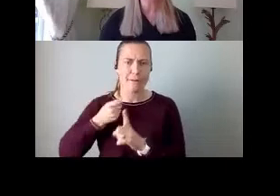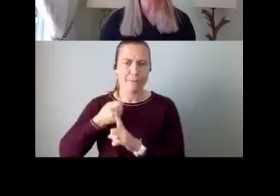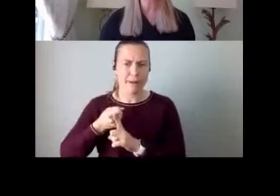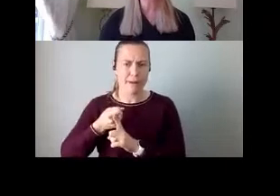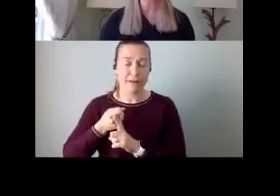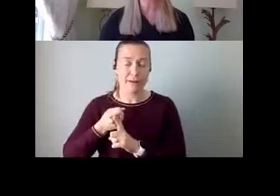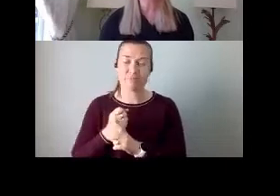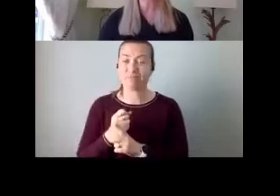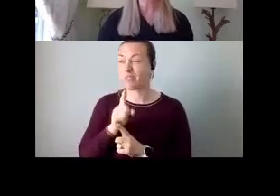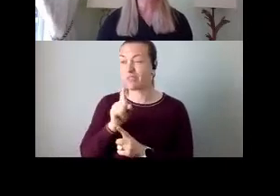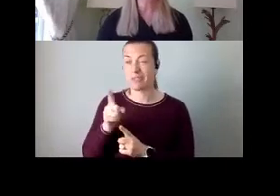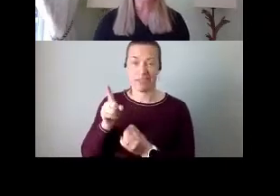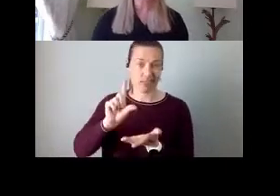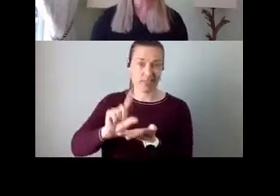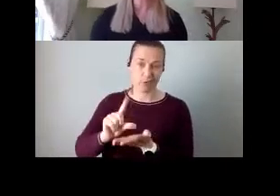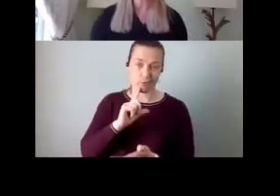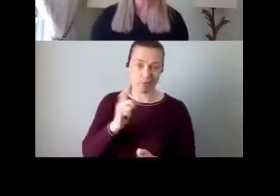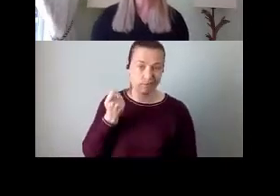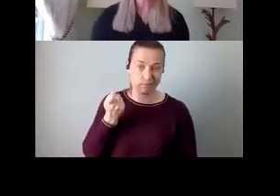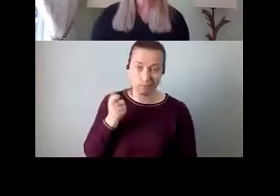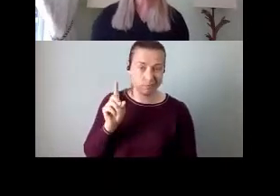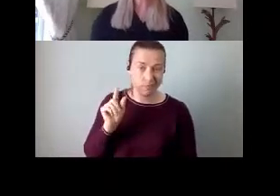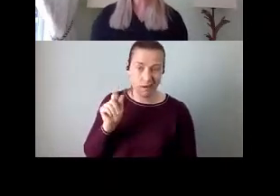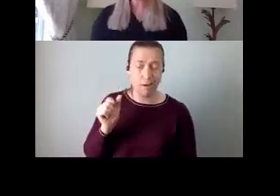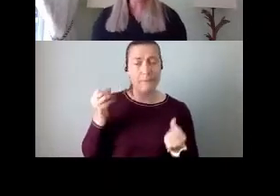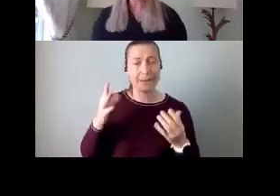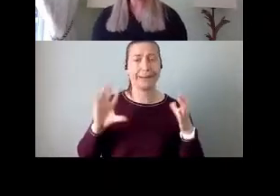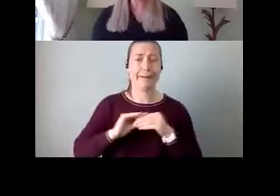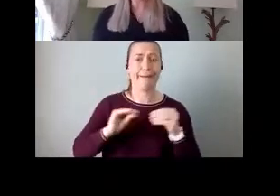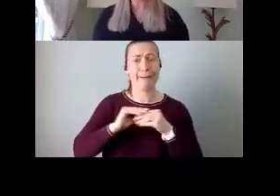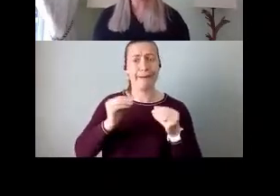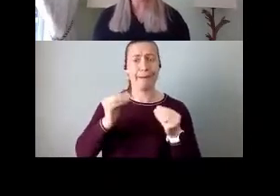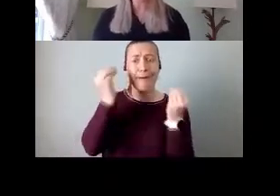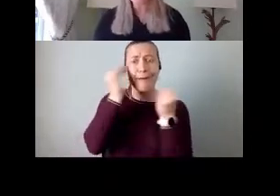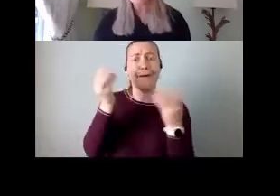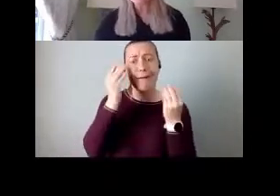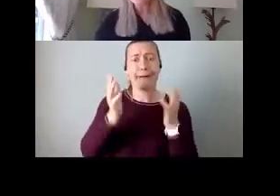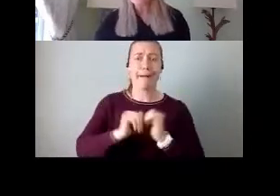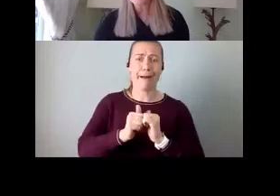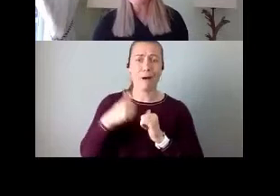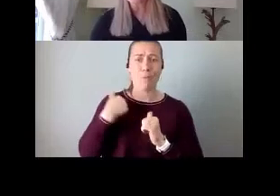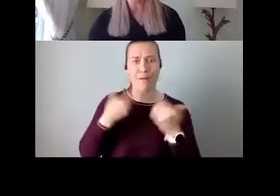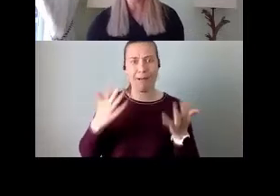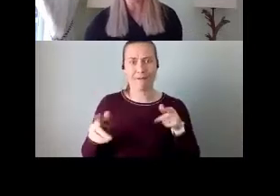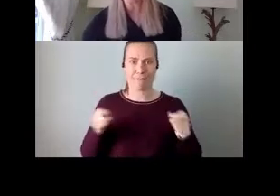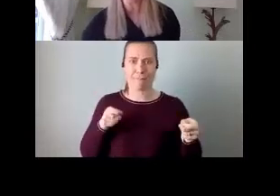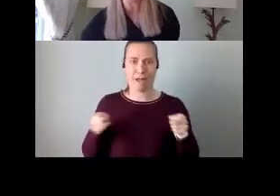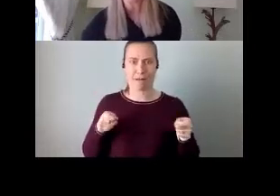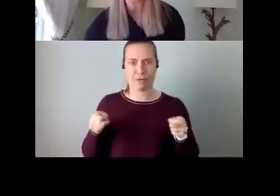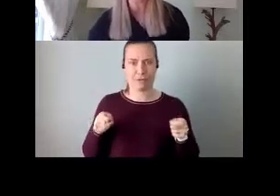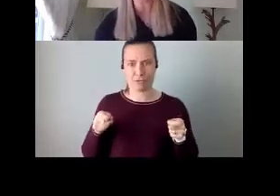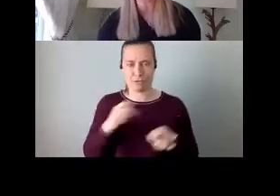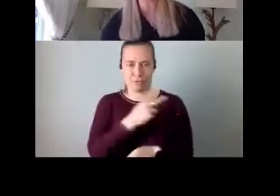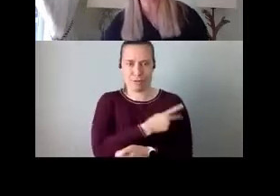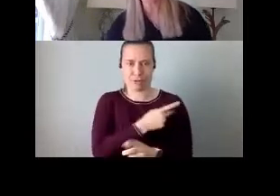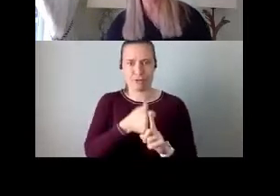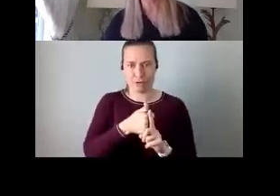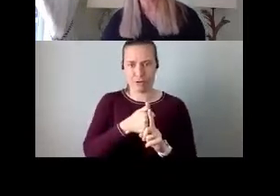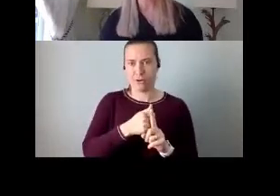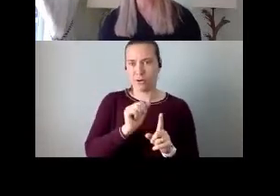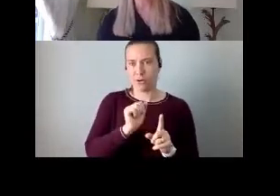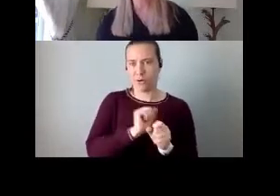yet in the literature on this. There's a lot of anecdotal reports of how we've managed COVID-19 patients